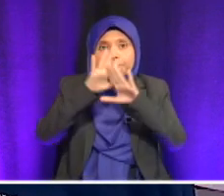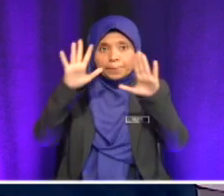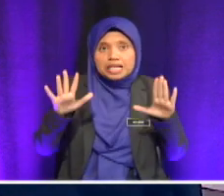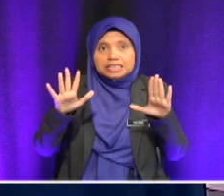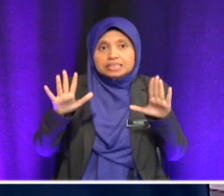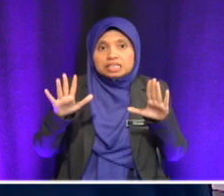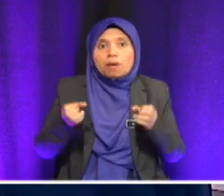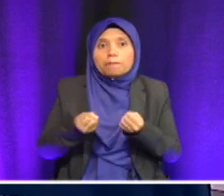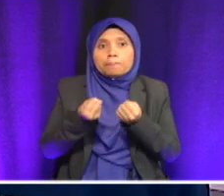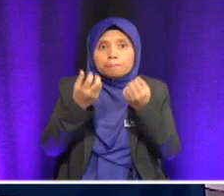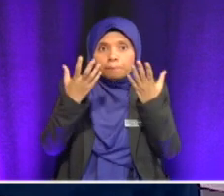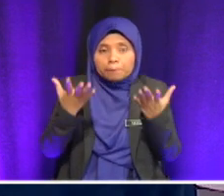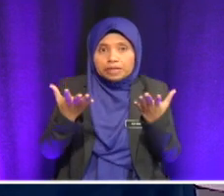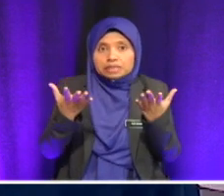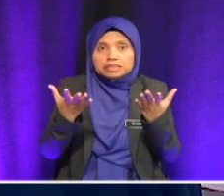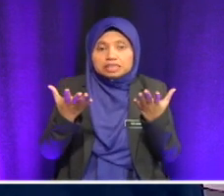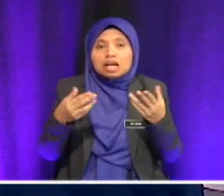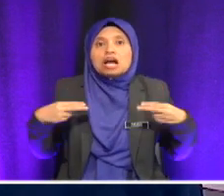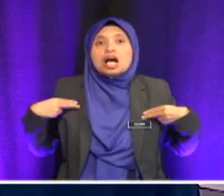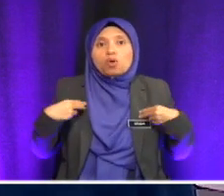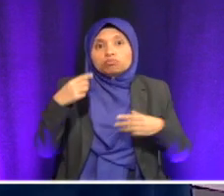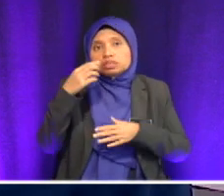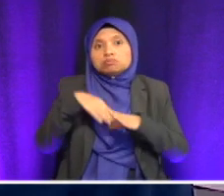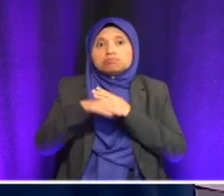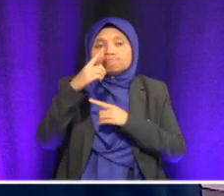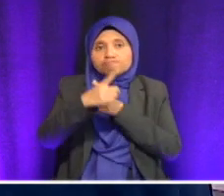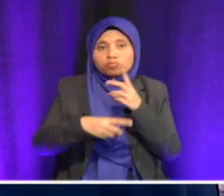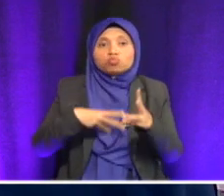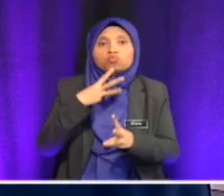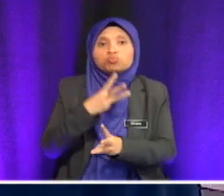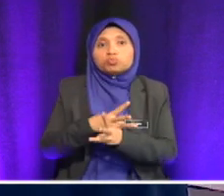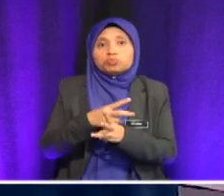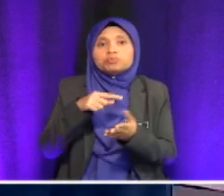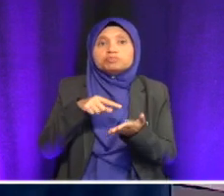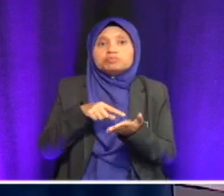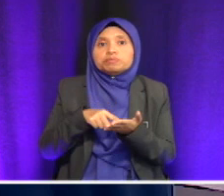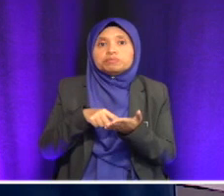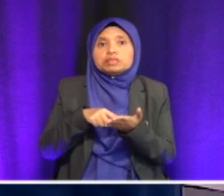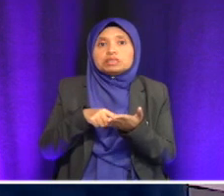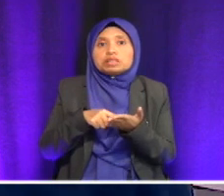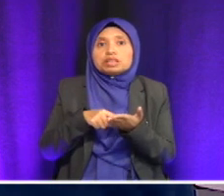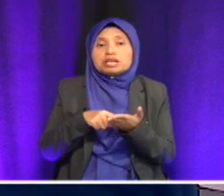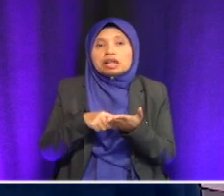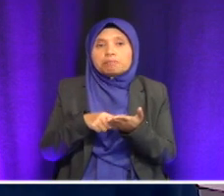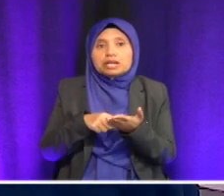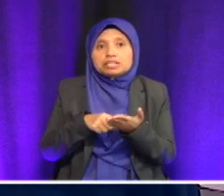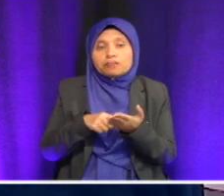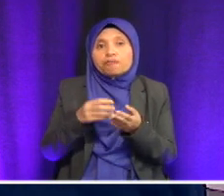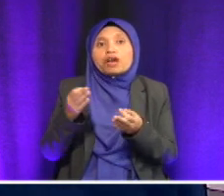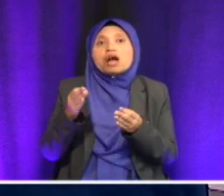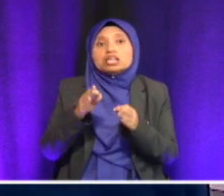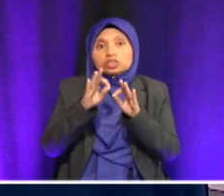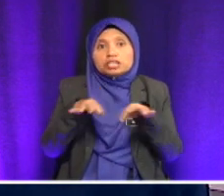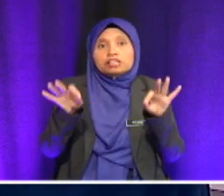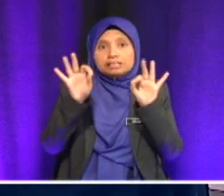many animals with unique characteristics in this world. So I'm going to ask our students, do you know of any other amazing facts about